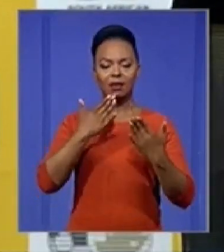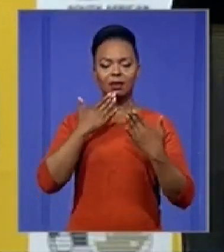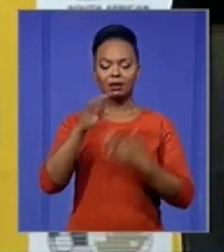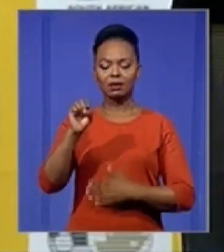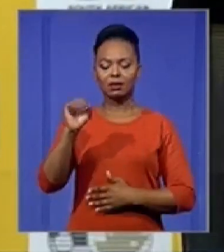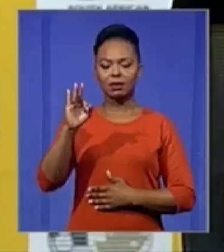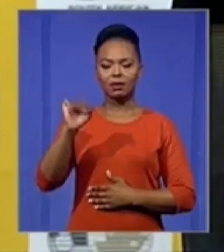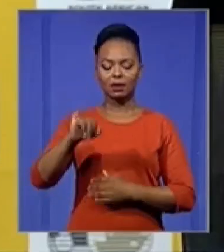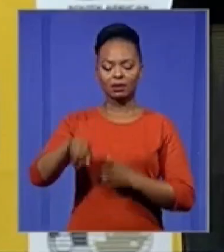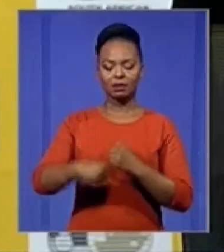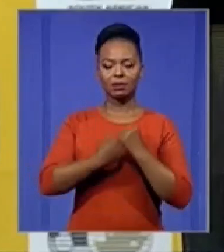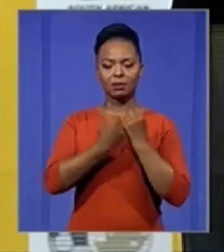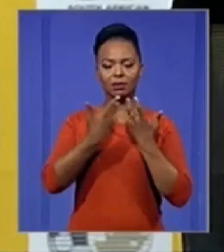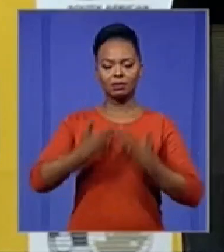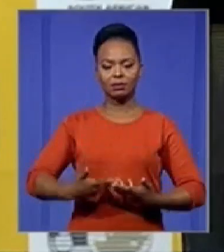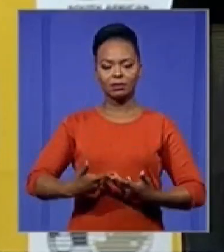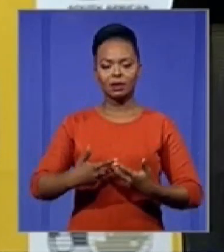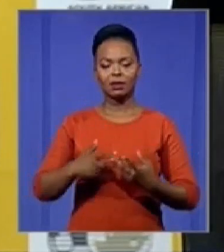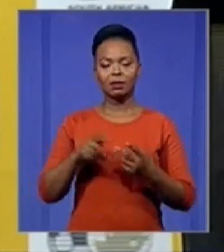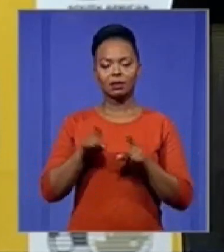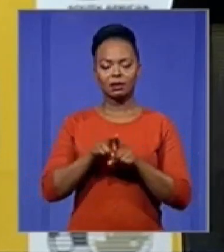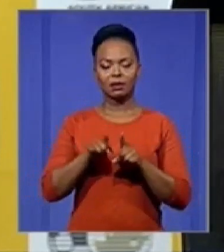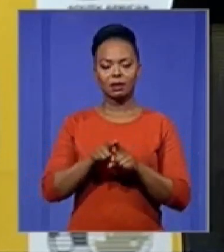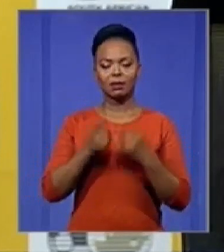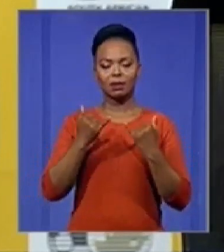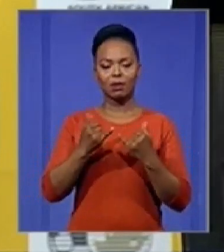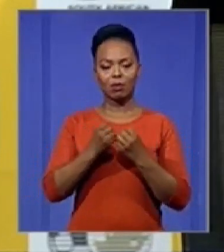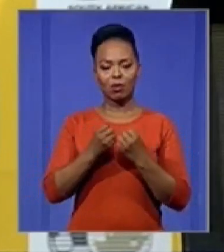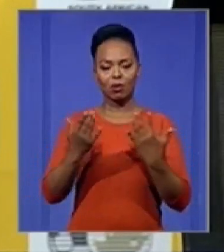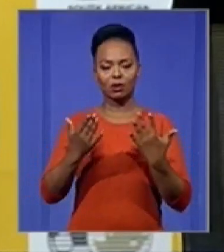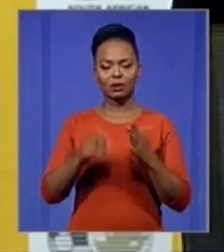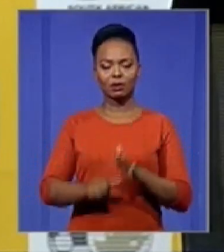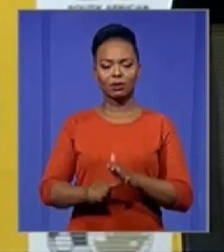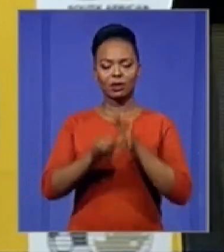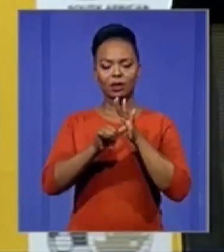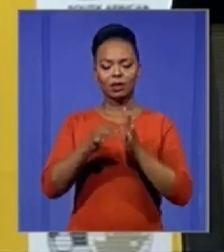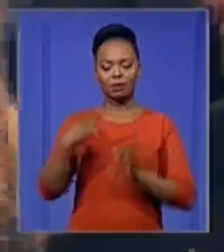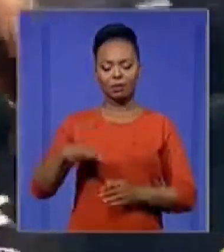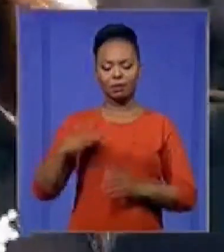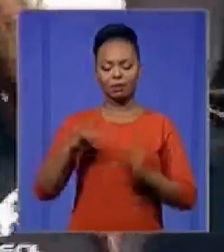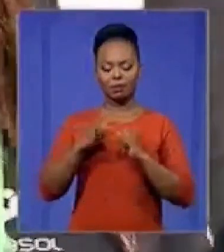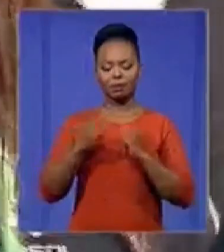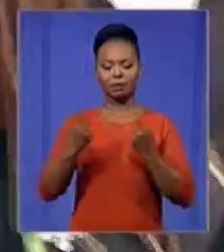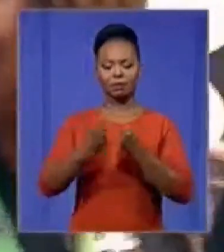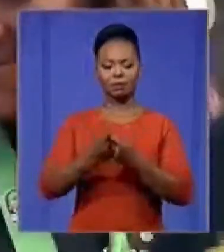the support they've given, to Cecil for the support, but most importantly to the Banyana players and the staff.